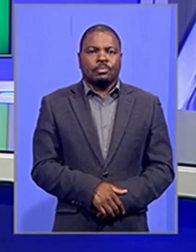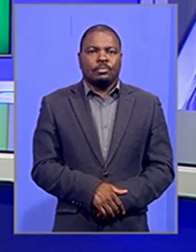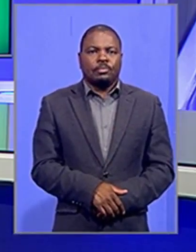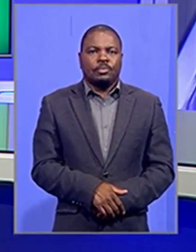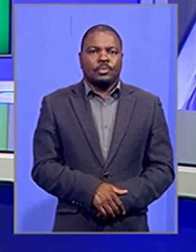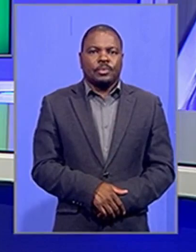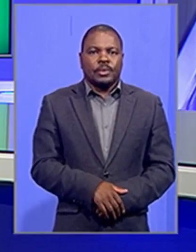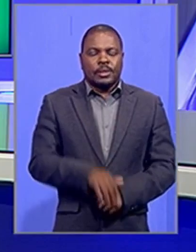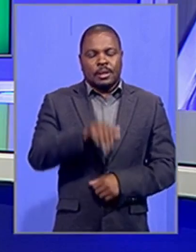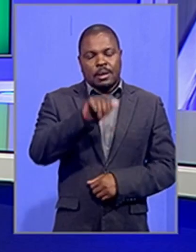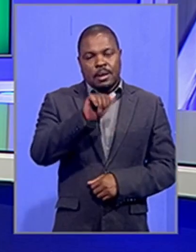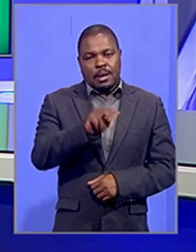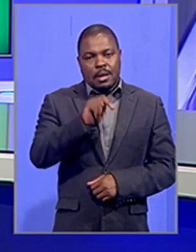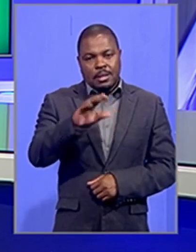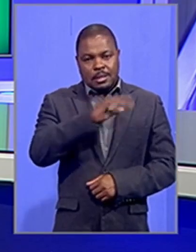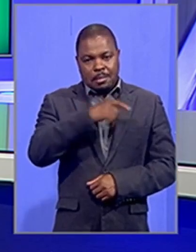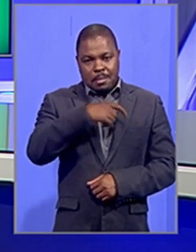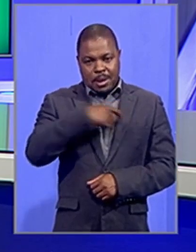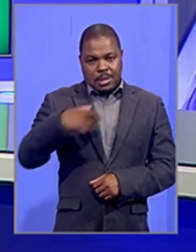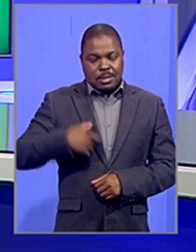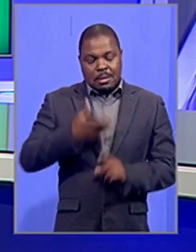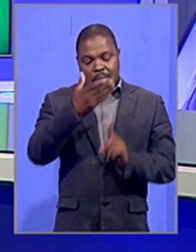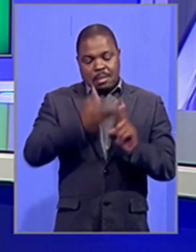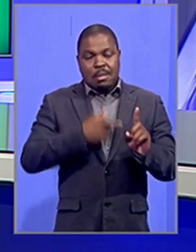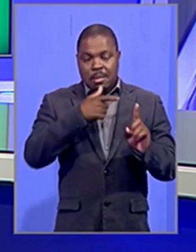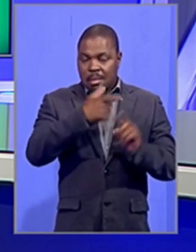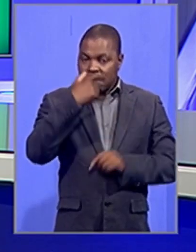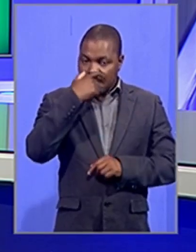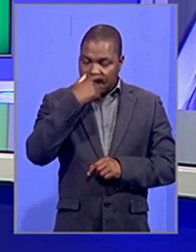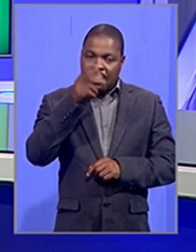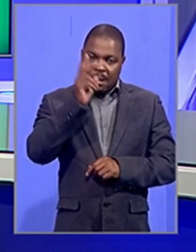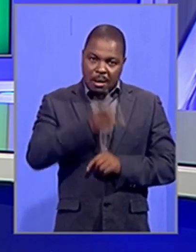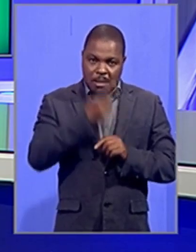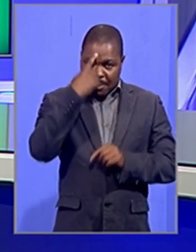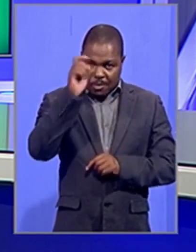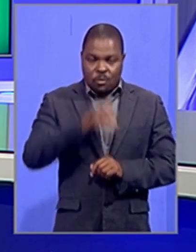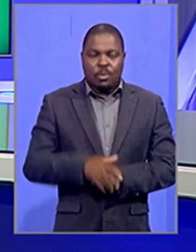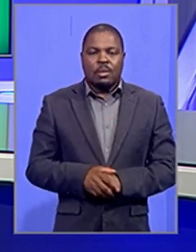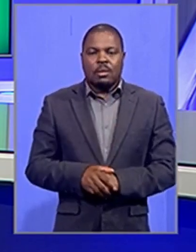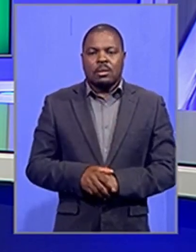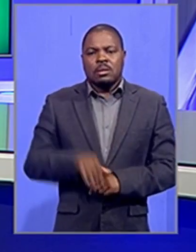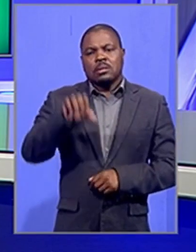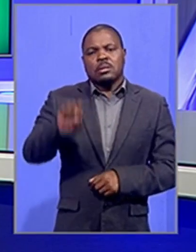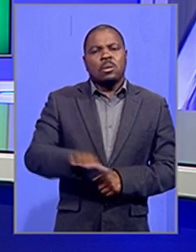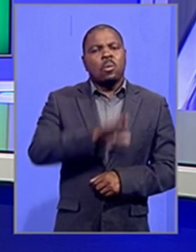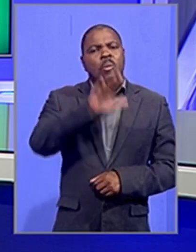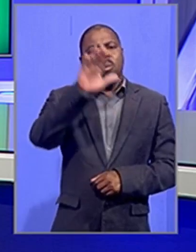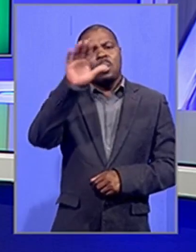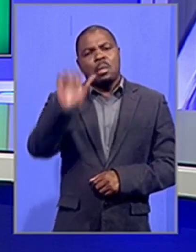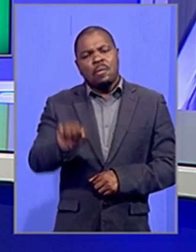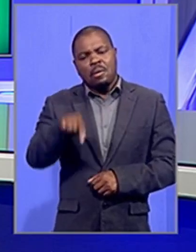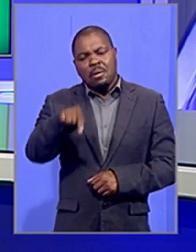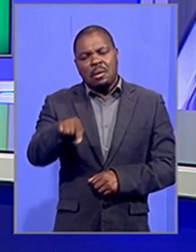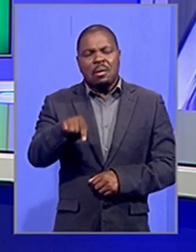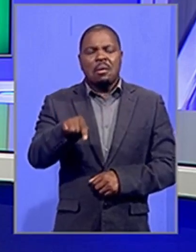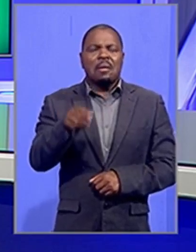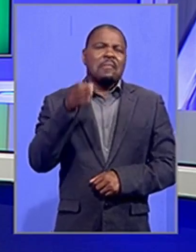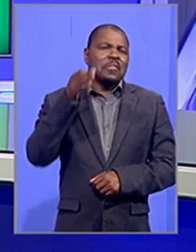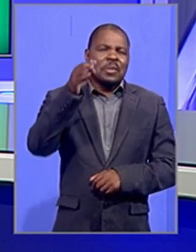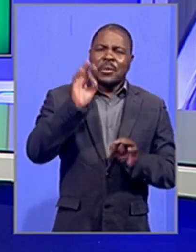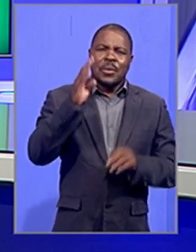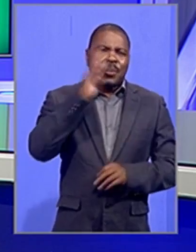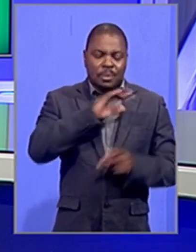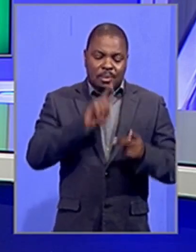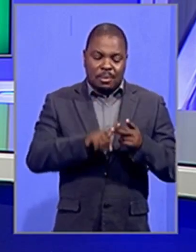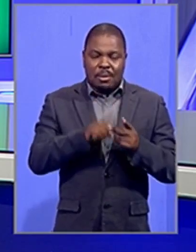Go sa le bjalo mopresidente wa ANC Cyril Ramaphosa o dumela gore Afrika Borwa ga ena bokamoso le naga e tla